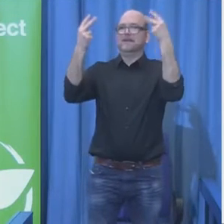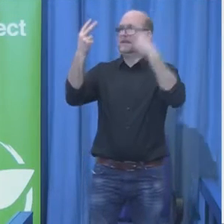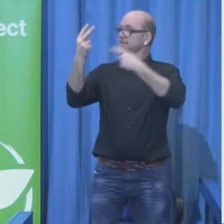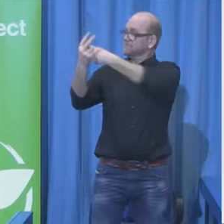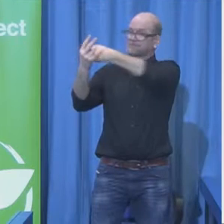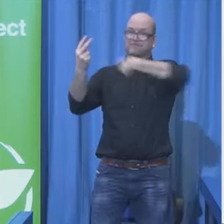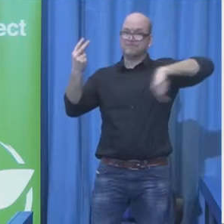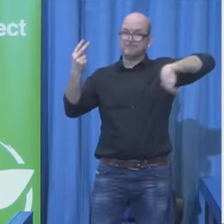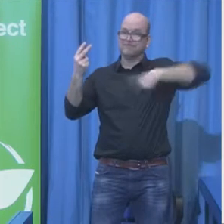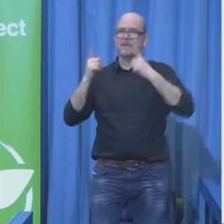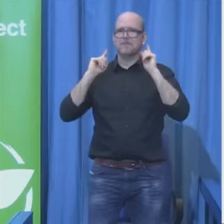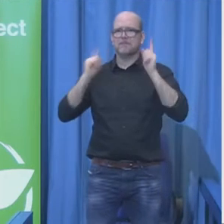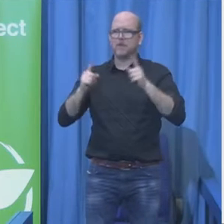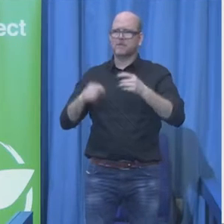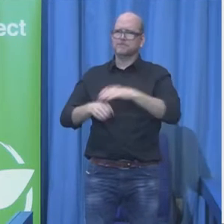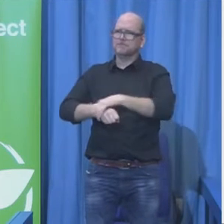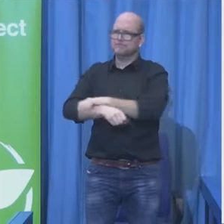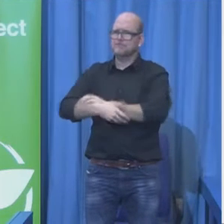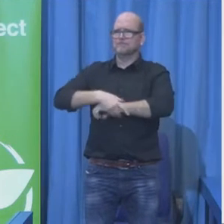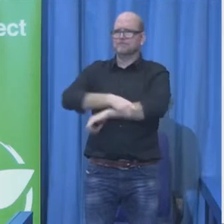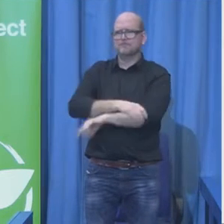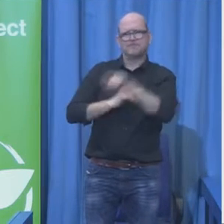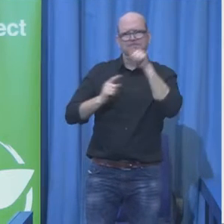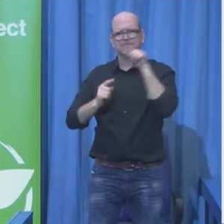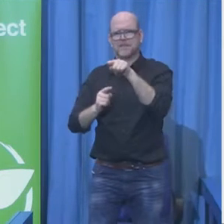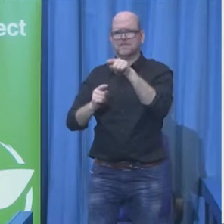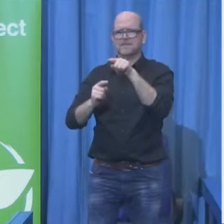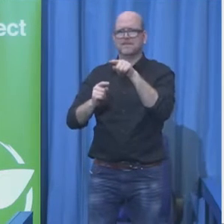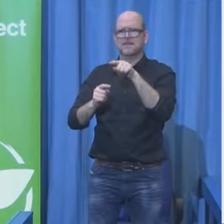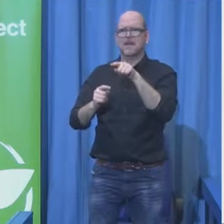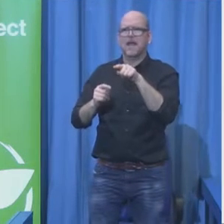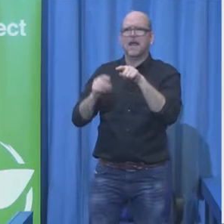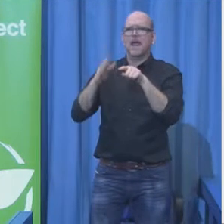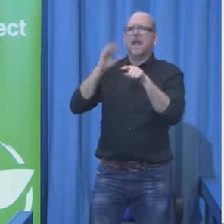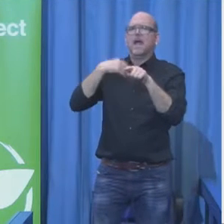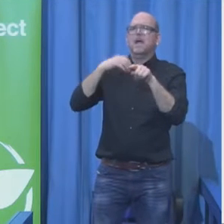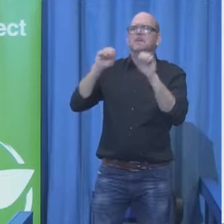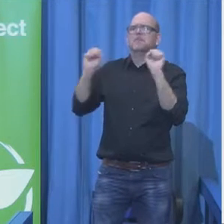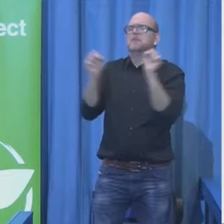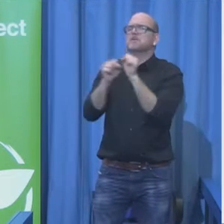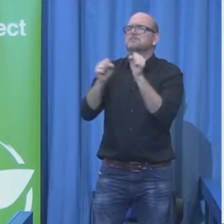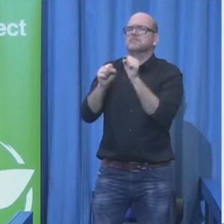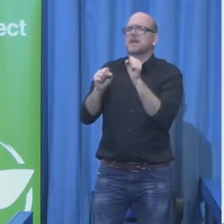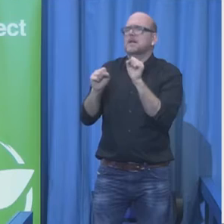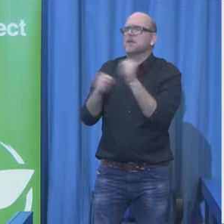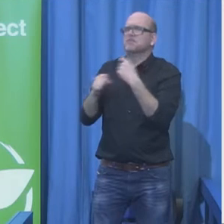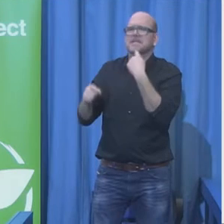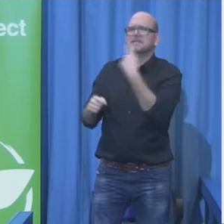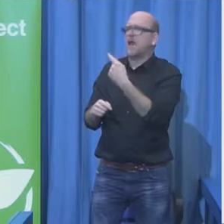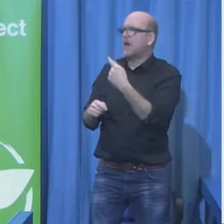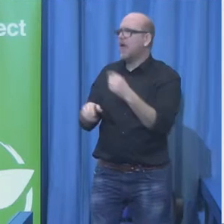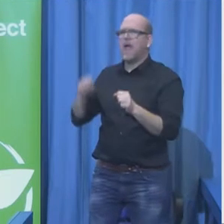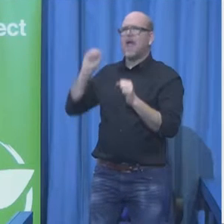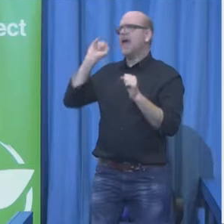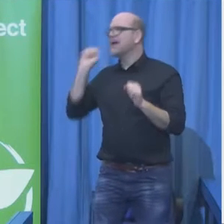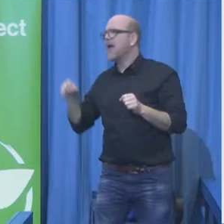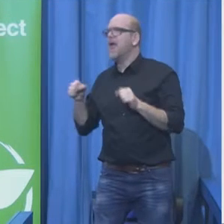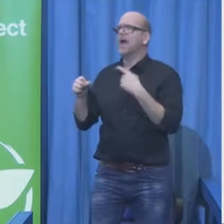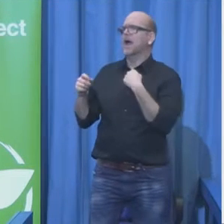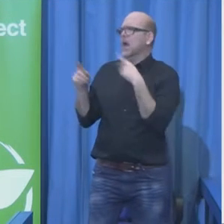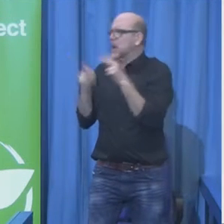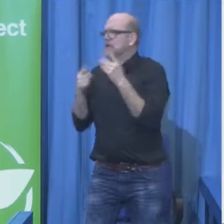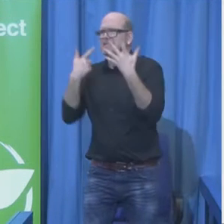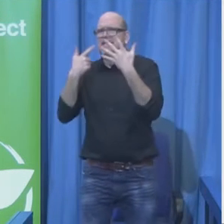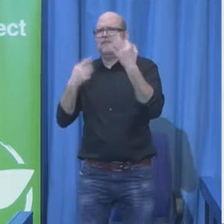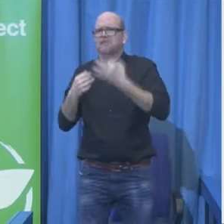on employment, because I cannot answer this question on employment in the private sector in Africa because the growth is too uneven. So we have to look at